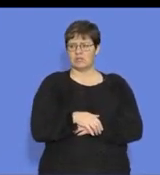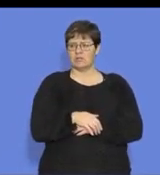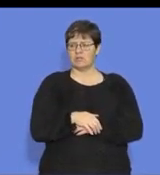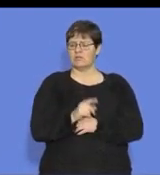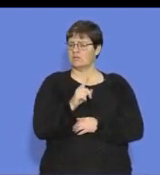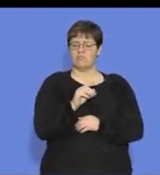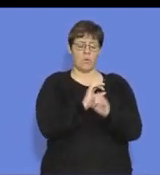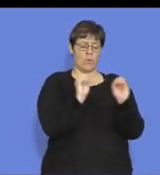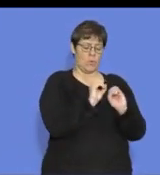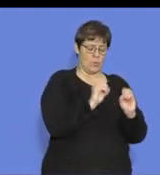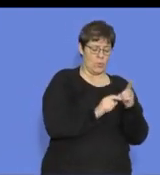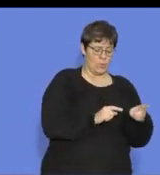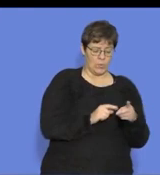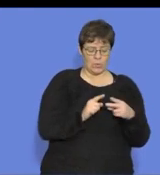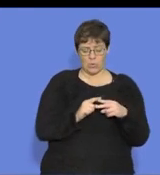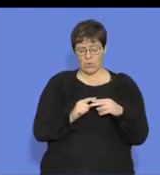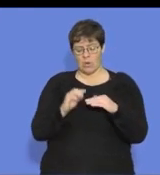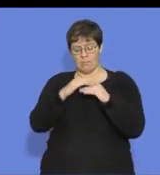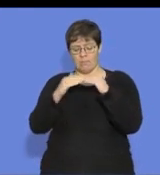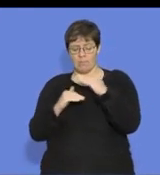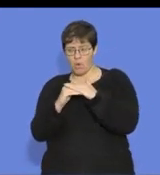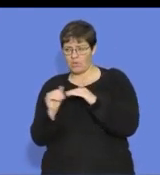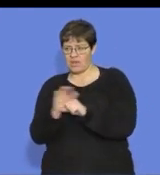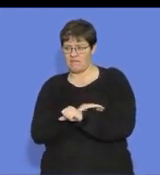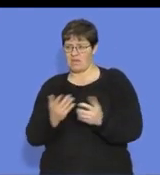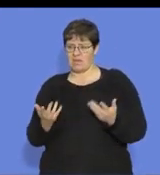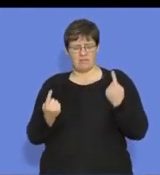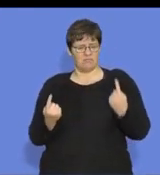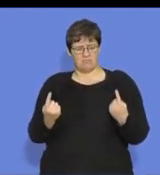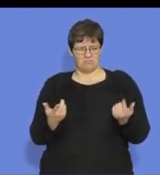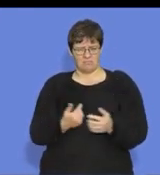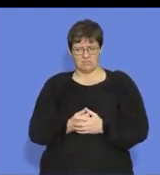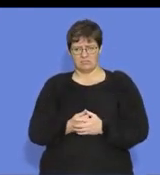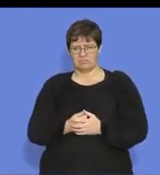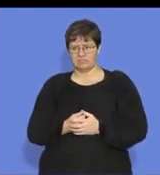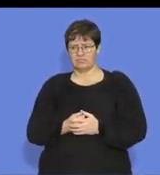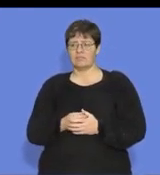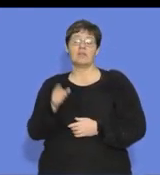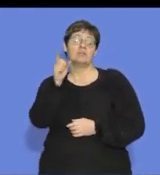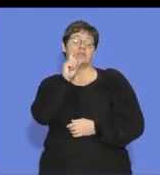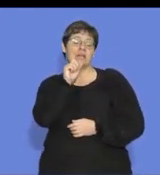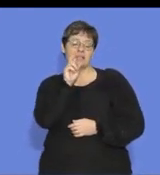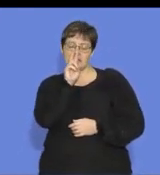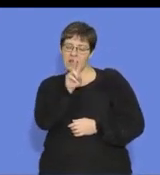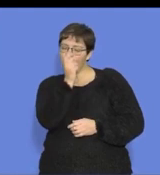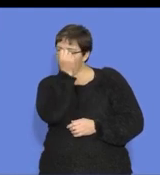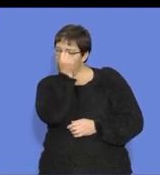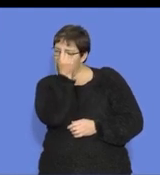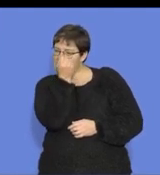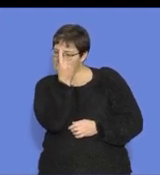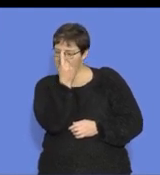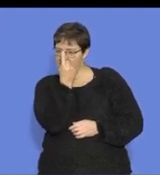no petroleum jelly, both surfaces covered. So this test to see if you can